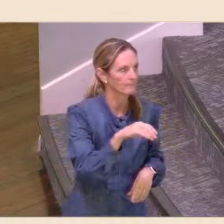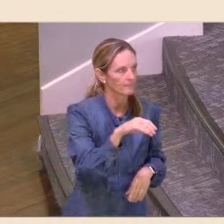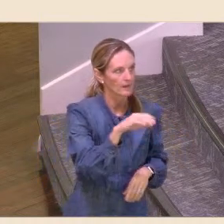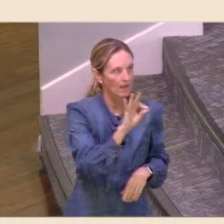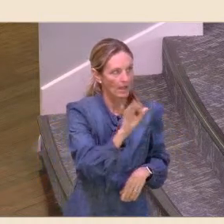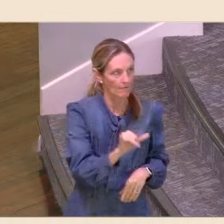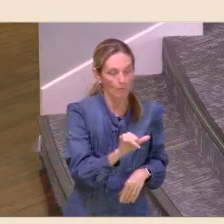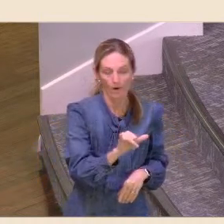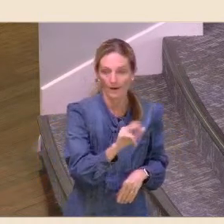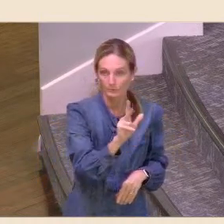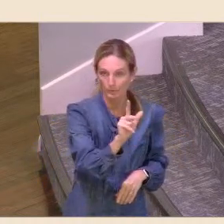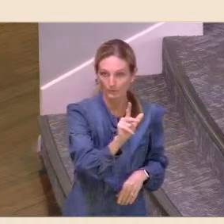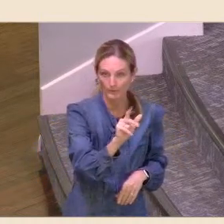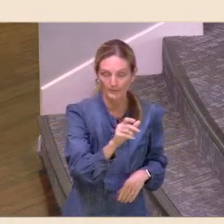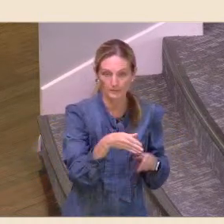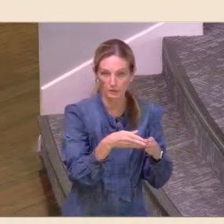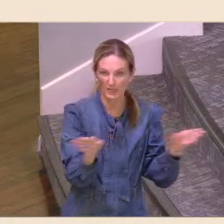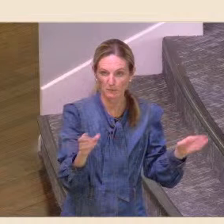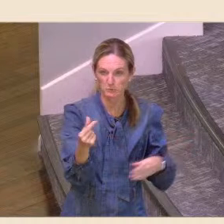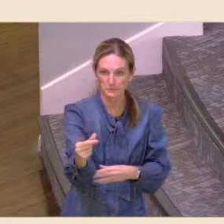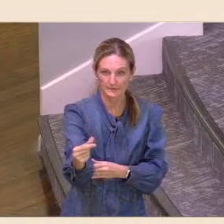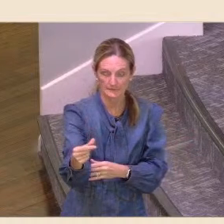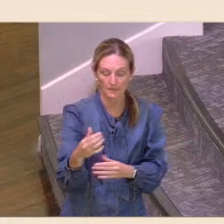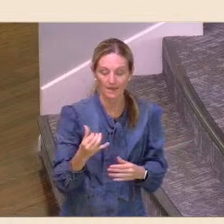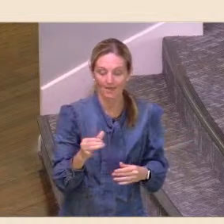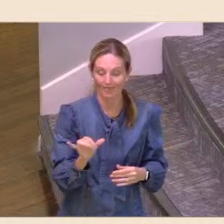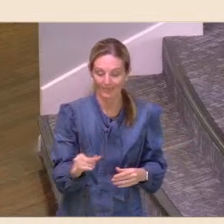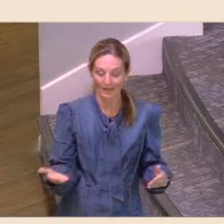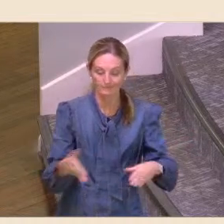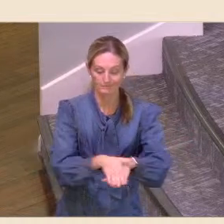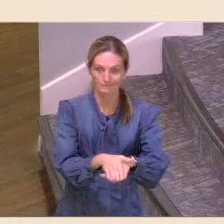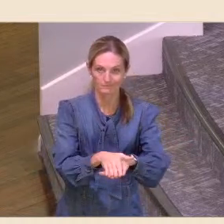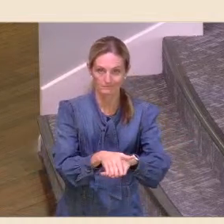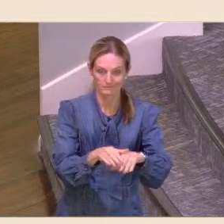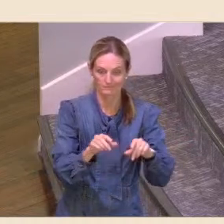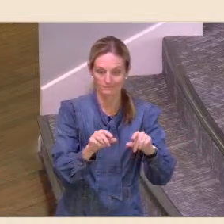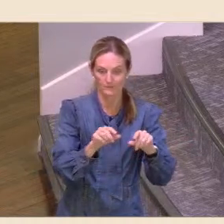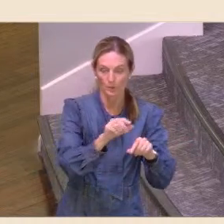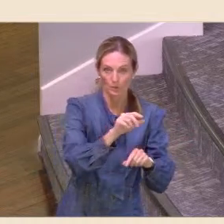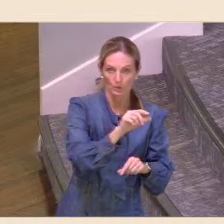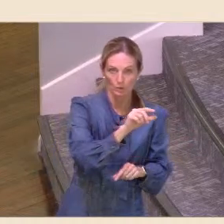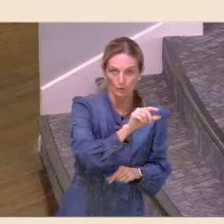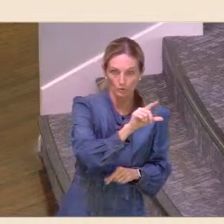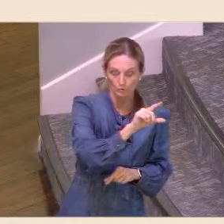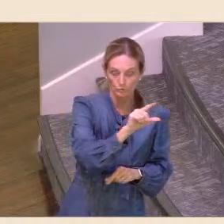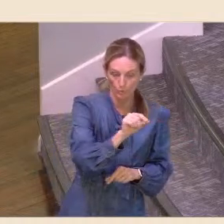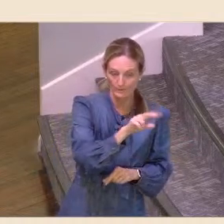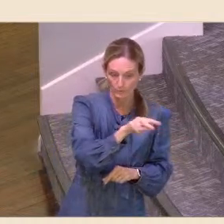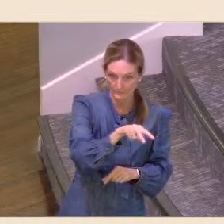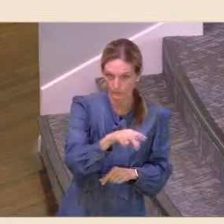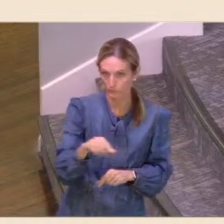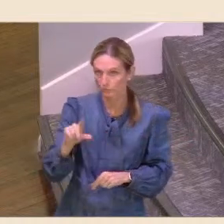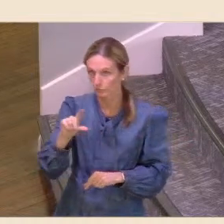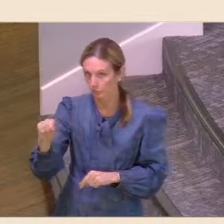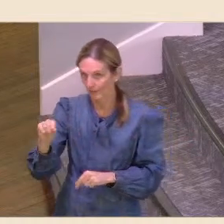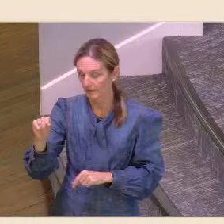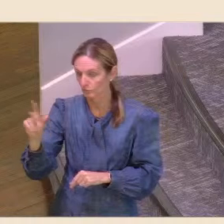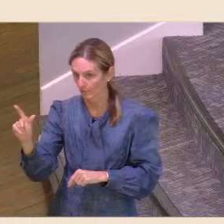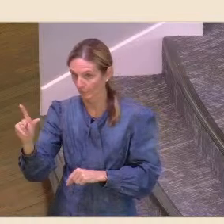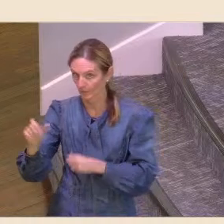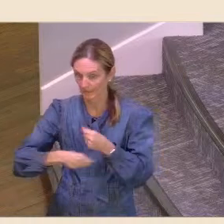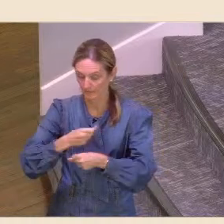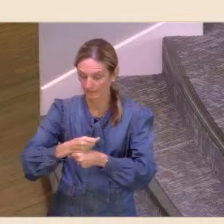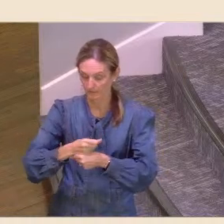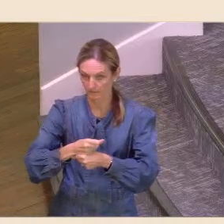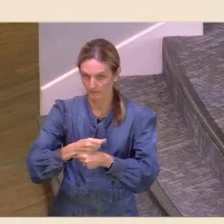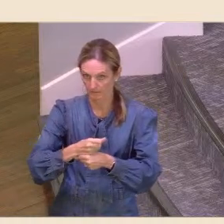budget, it kind of overlaps between 2020-22 and 2023.